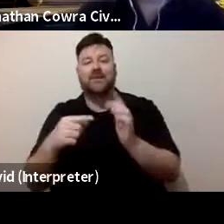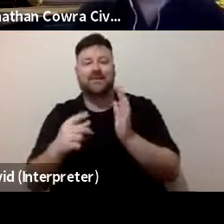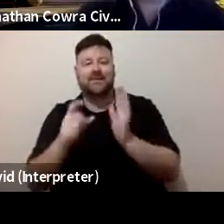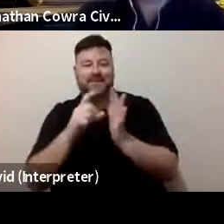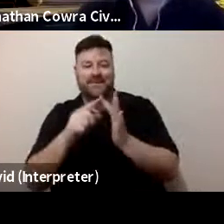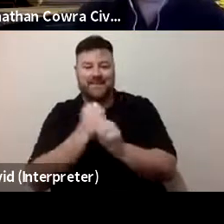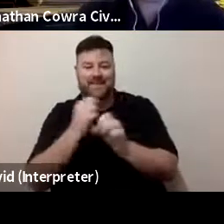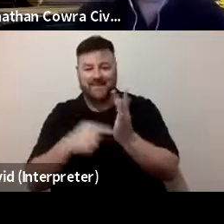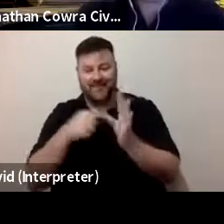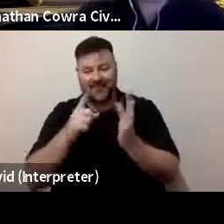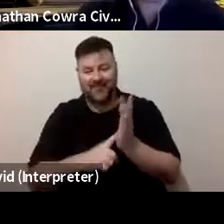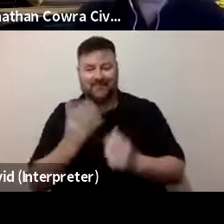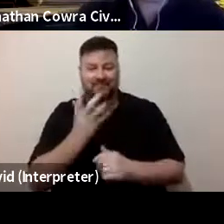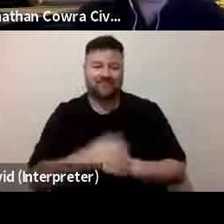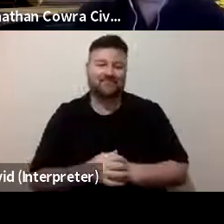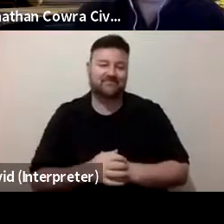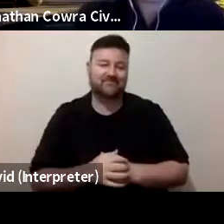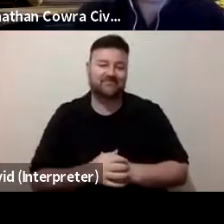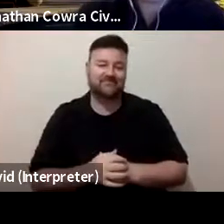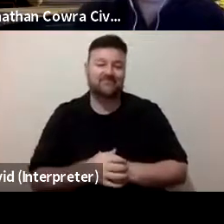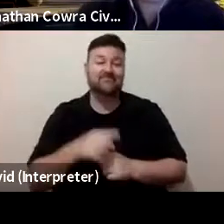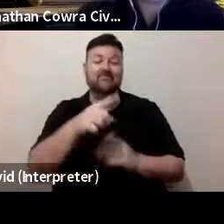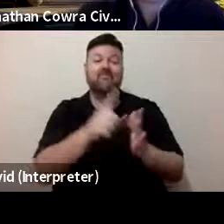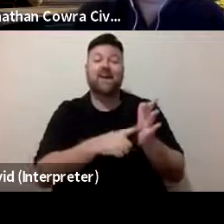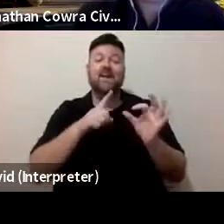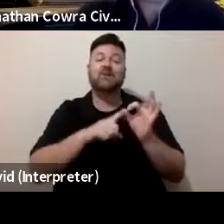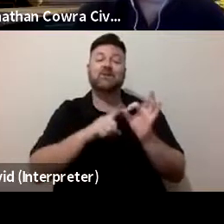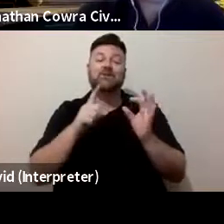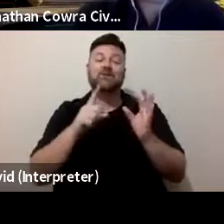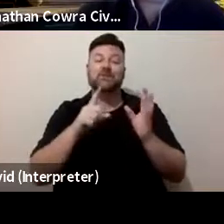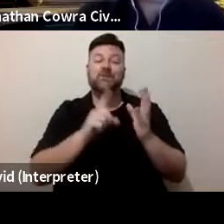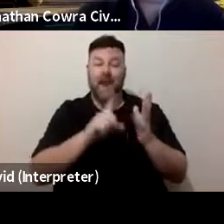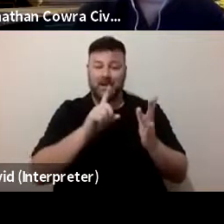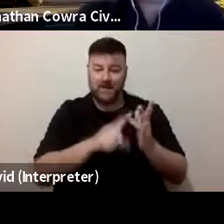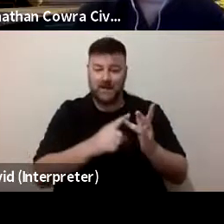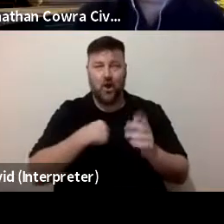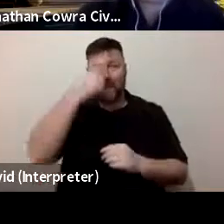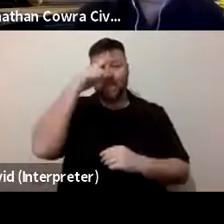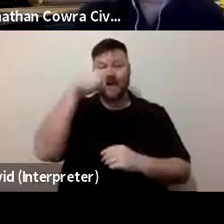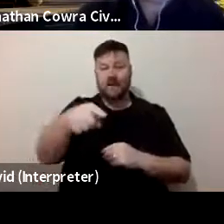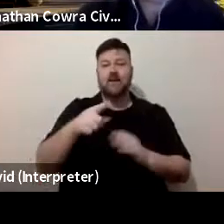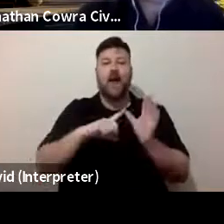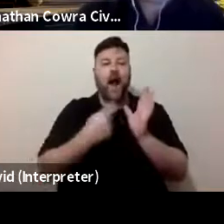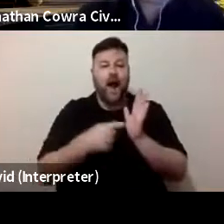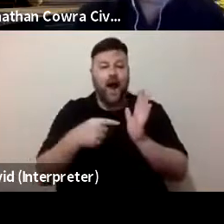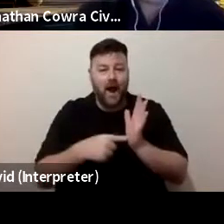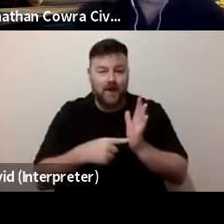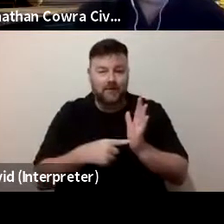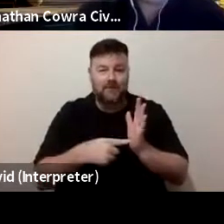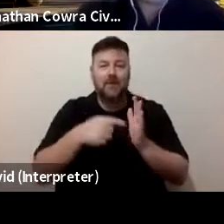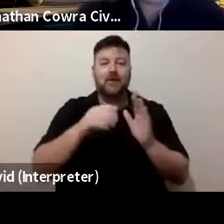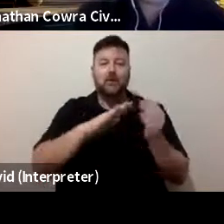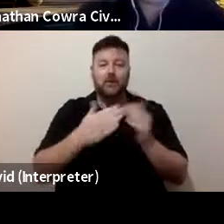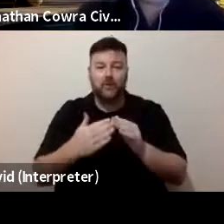Becky. I think as a community, the arts workers across the board, the artists or whatever, it's been great to be